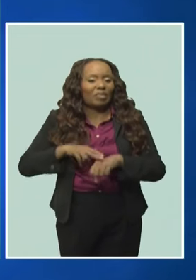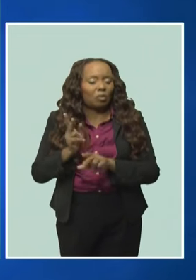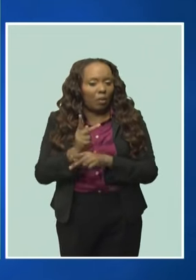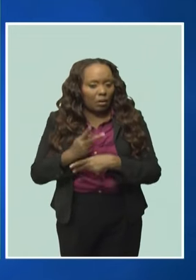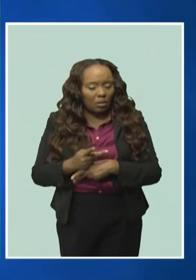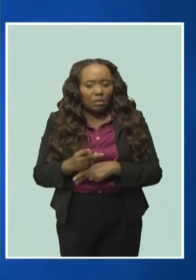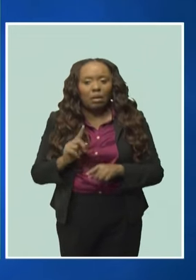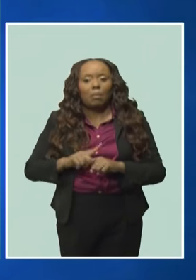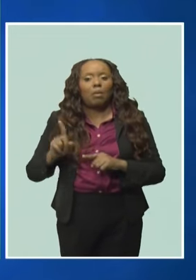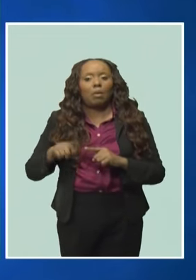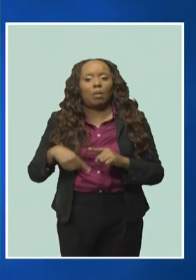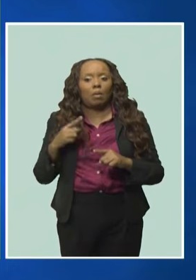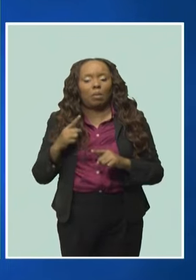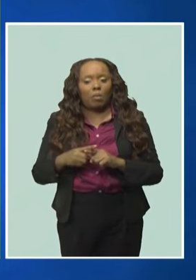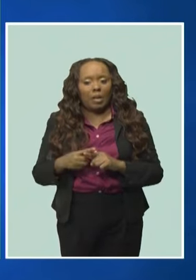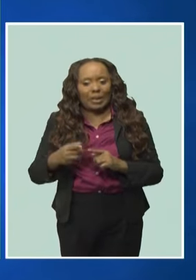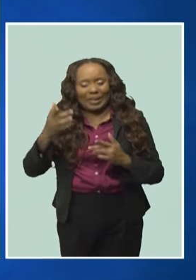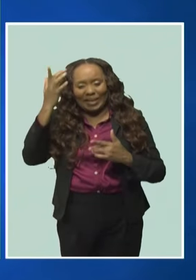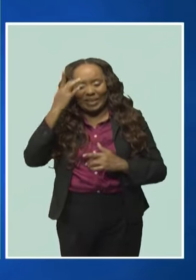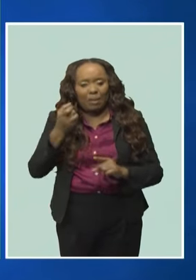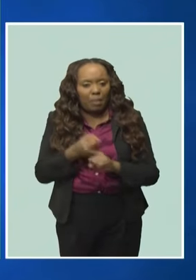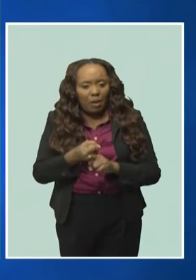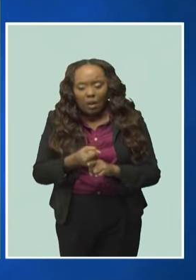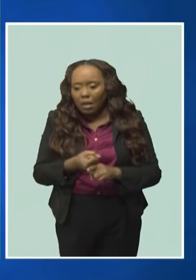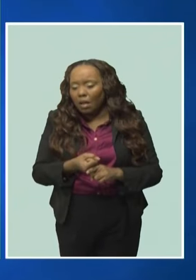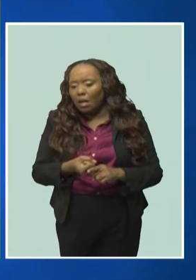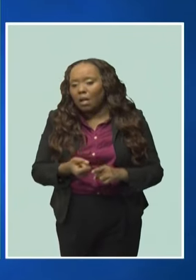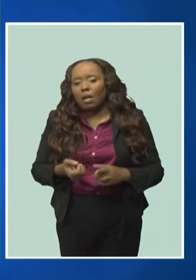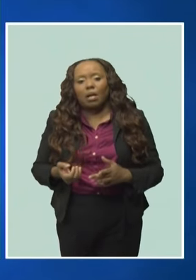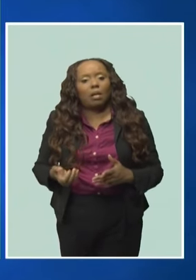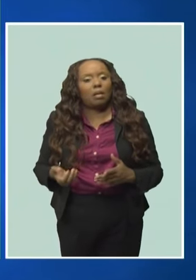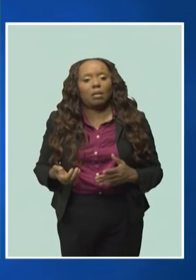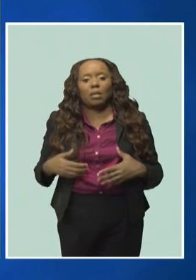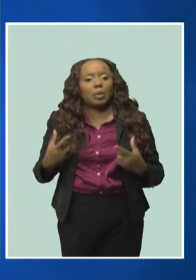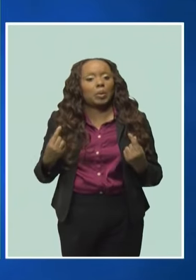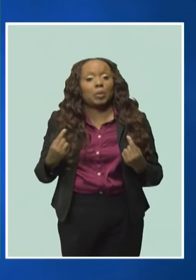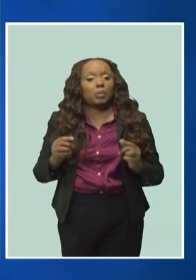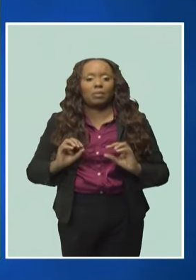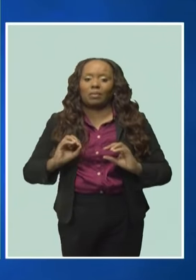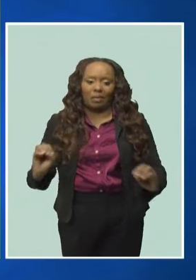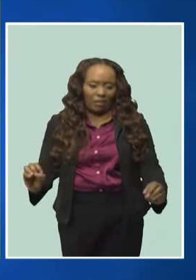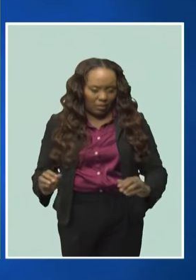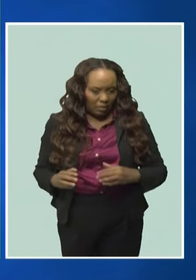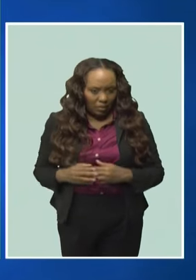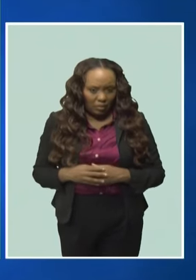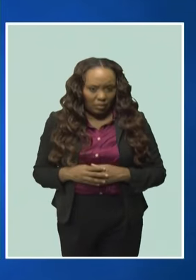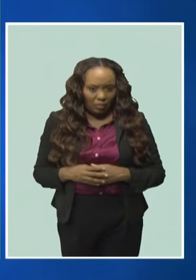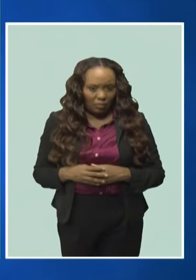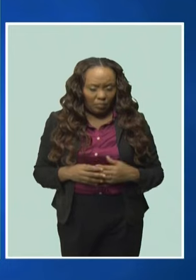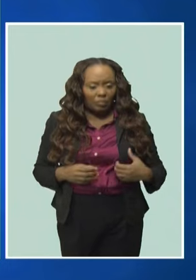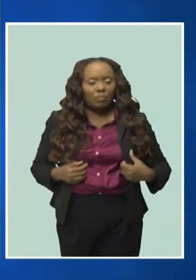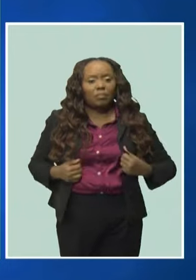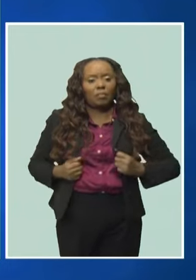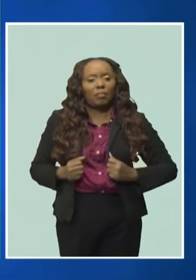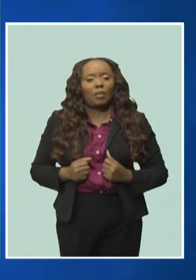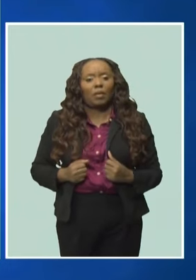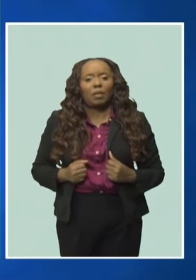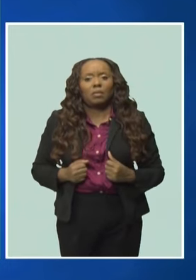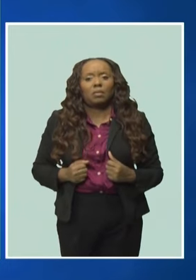catch the disease, you can't get it out of the system. There's nothing that you can do, no systemic pesticide that you can use that